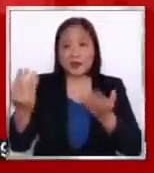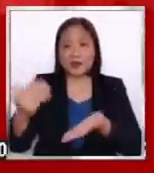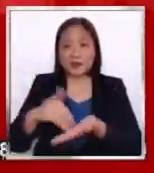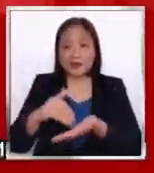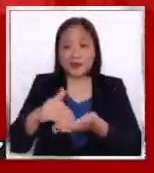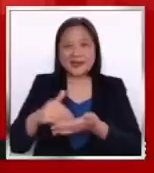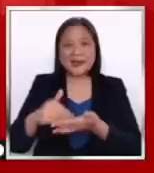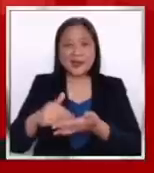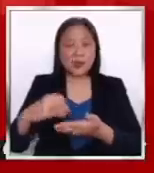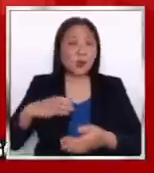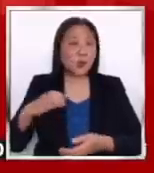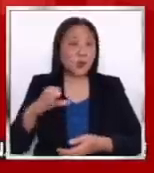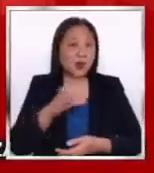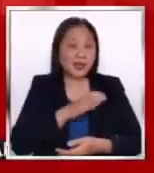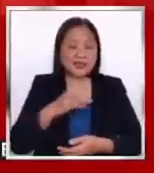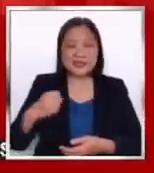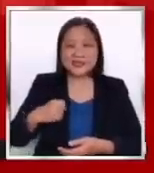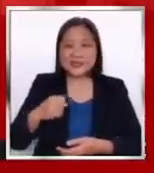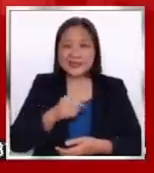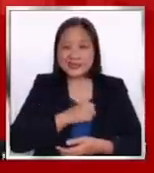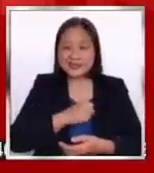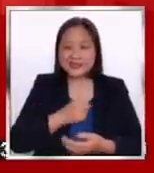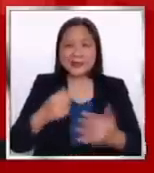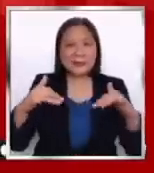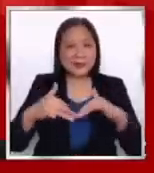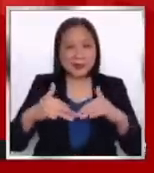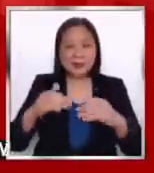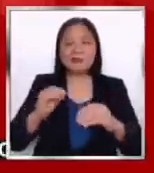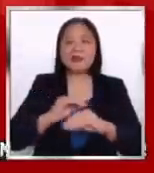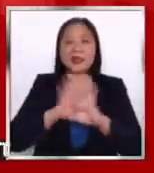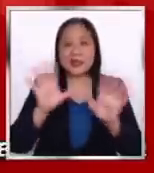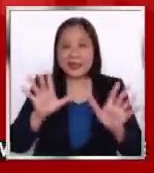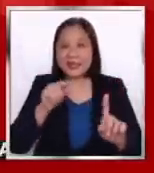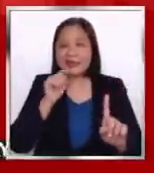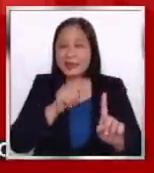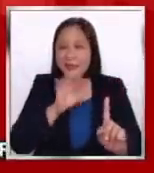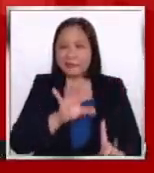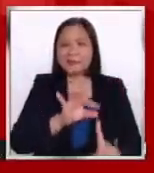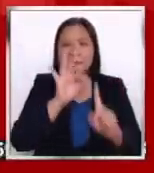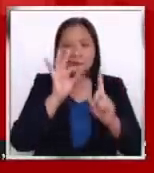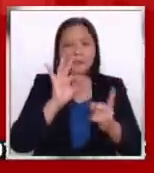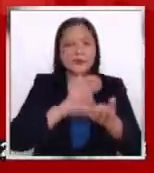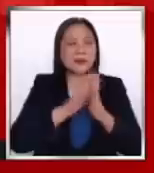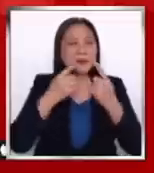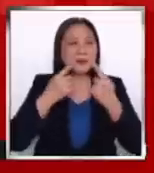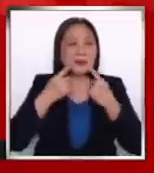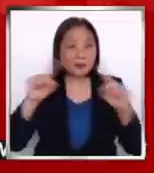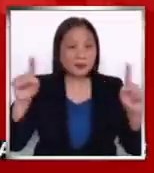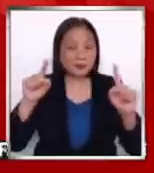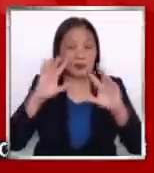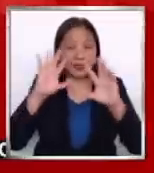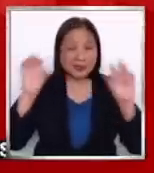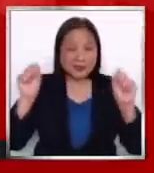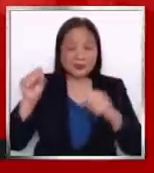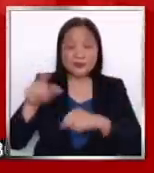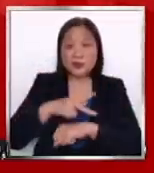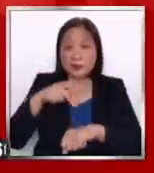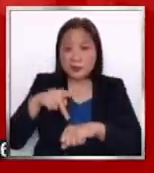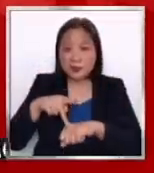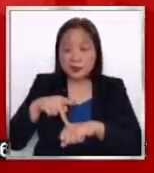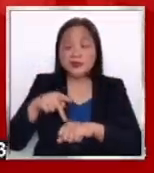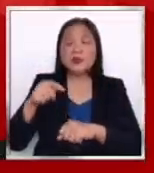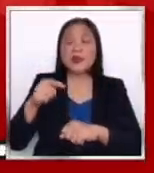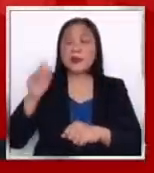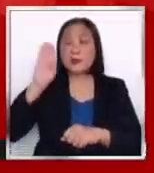Kongreso at kung sakaling malinaw na at siya ang mga ipoproklama, the President of the country, hinihingi niya ang tulong ng bawat